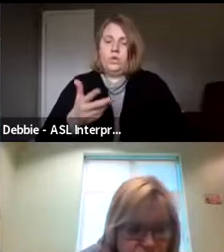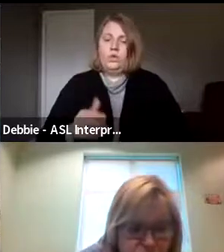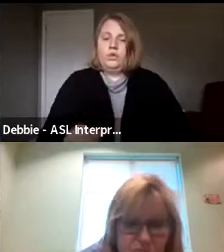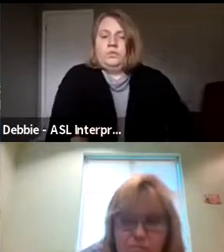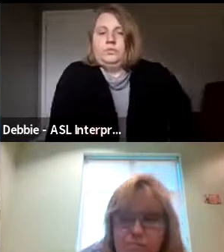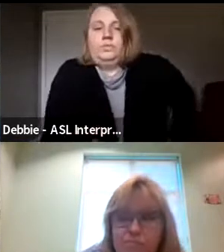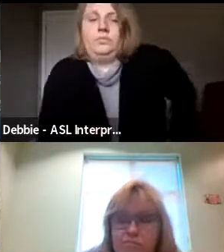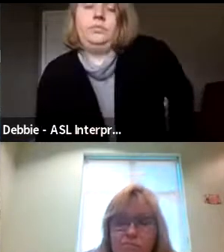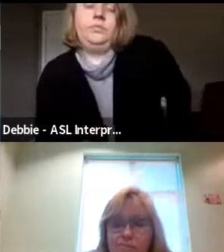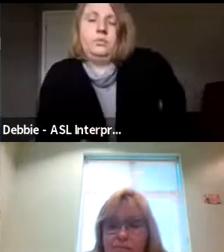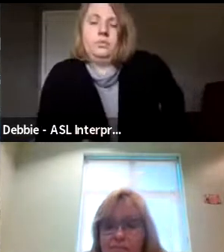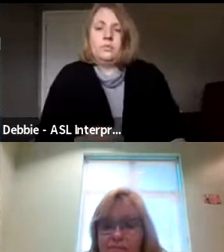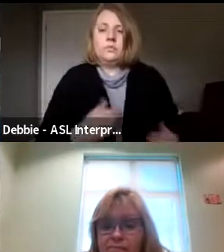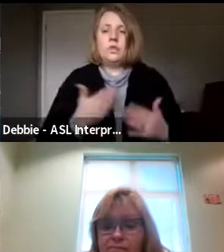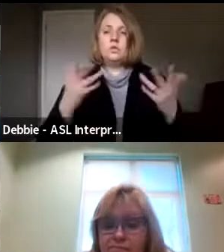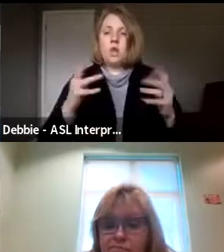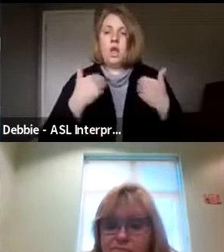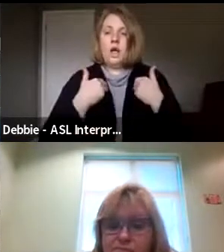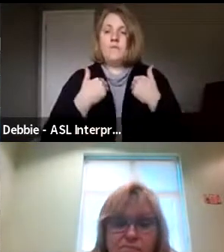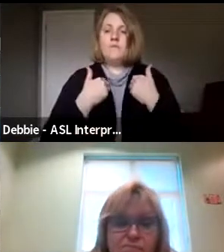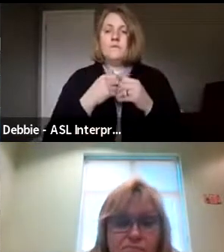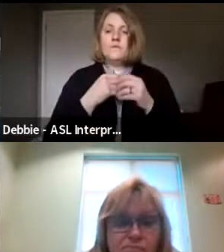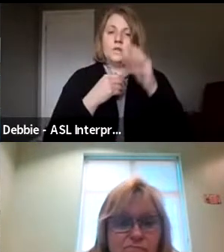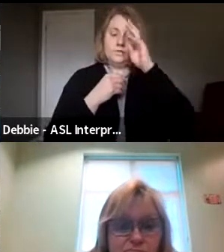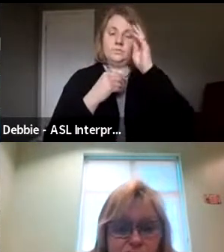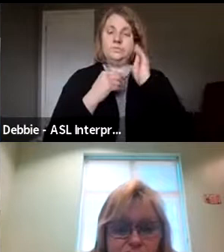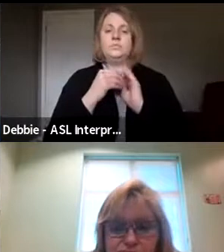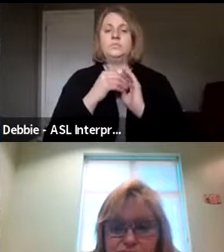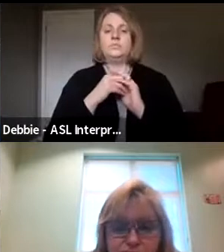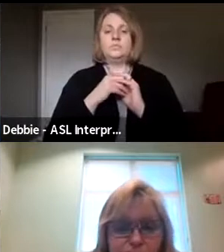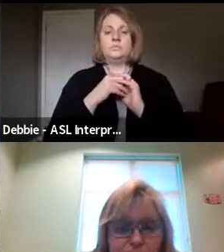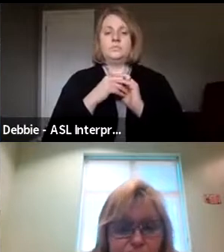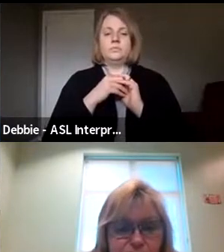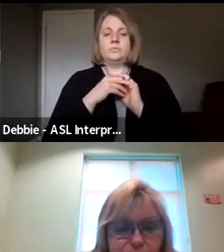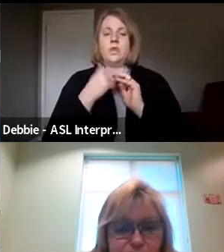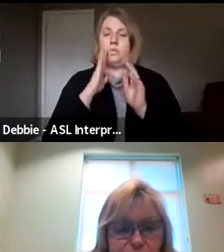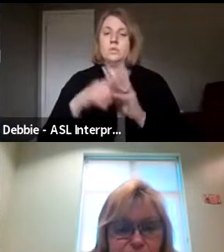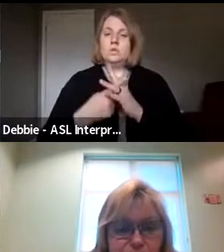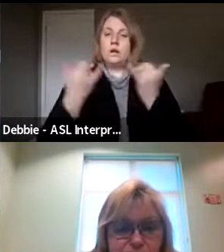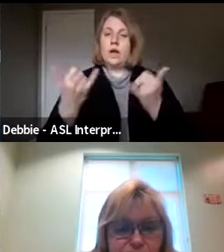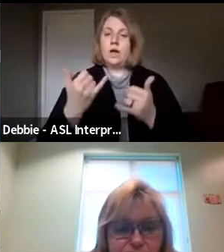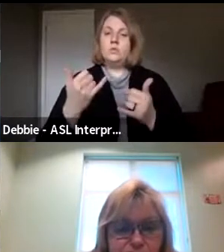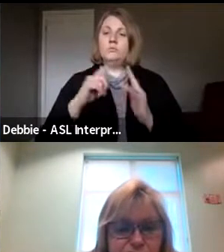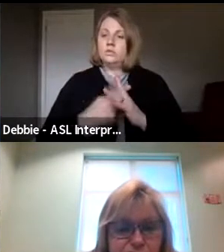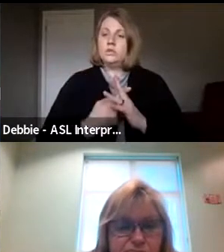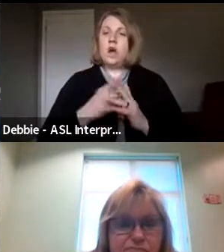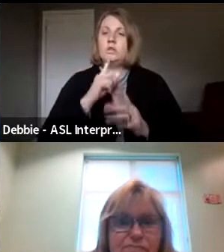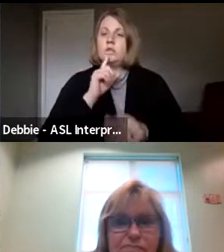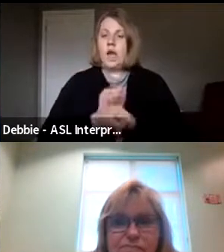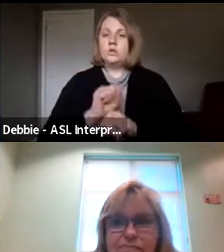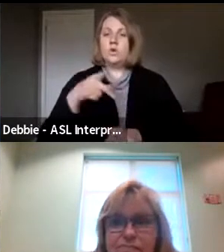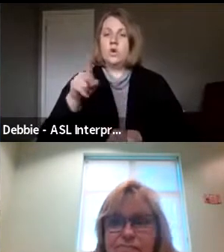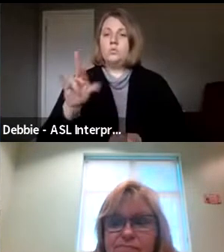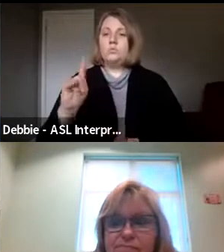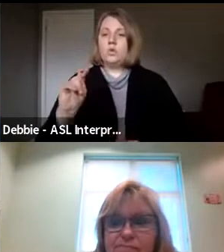All right, I think that's all I've got. You got a mindfulness takeaway. We're going to do this now. We're going to get to the actual printmaking.